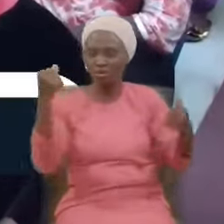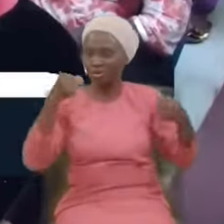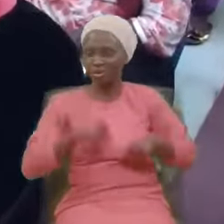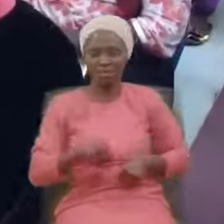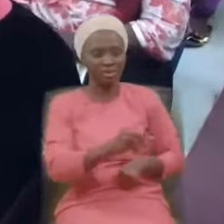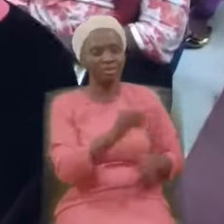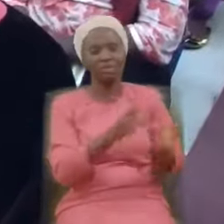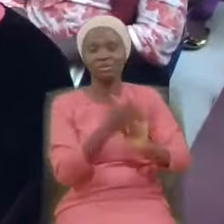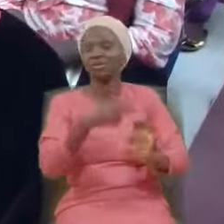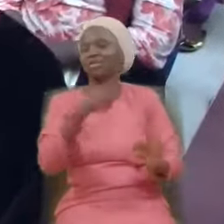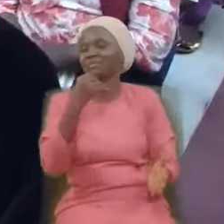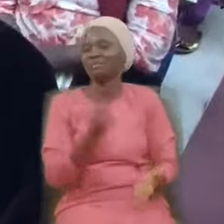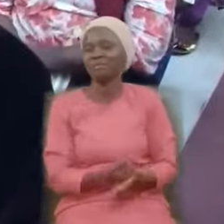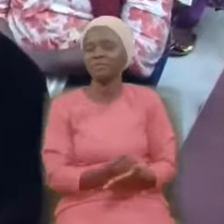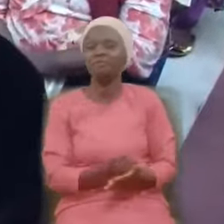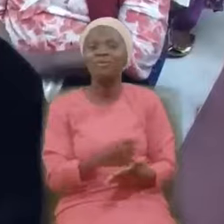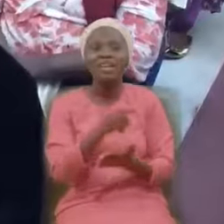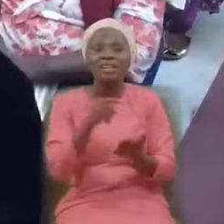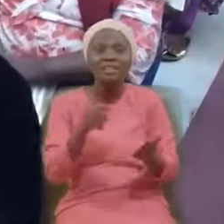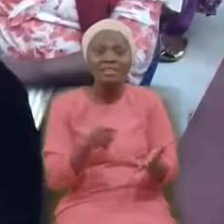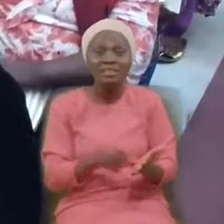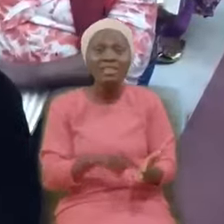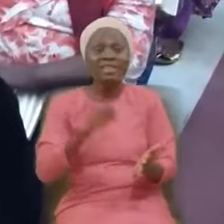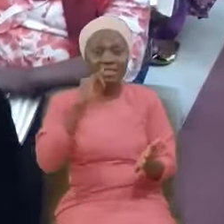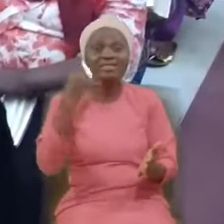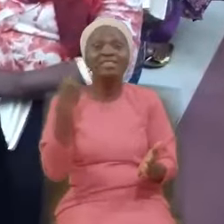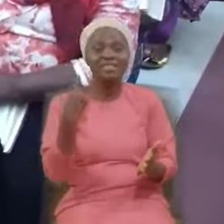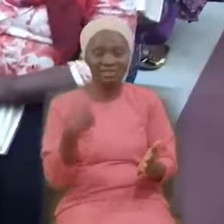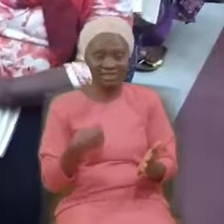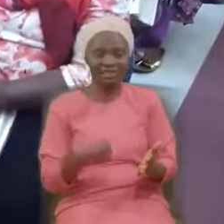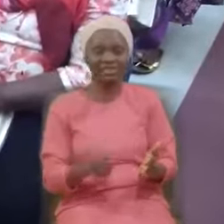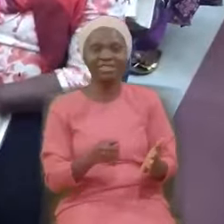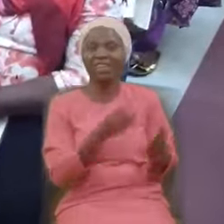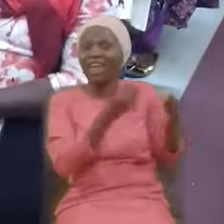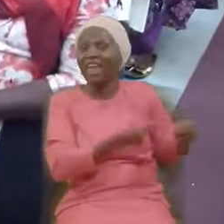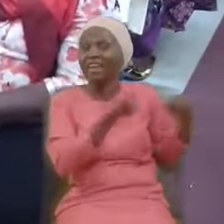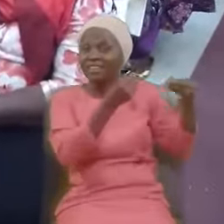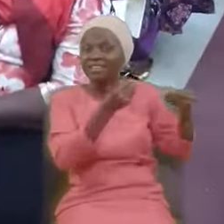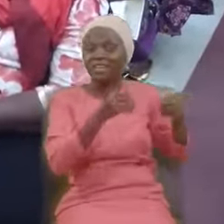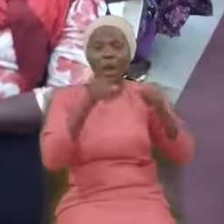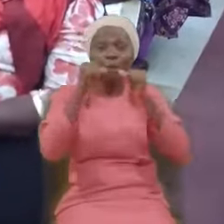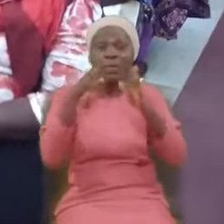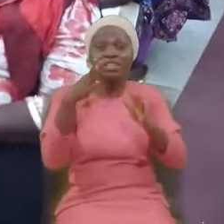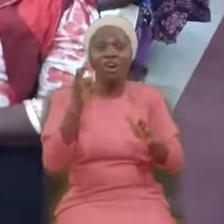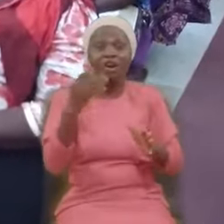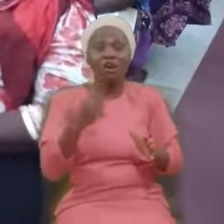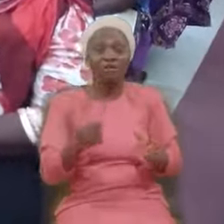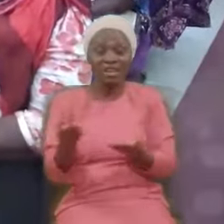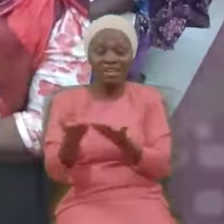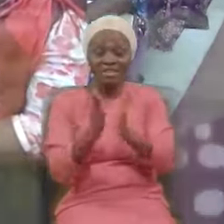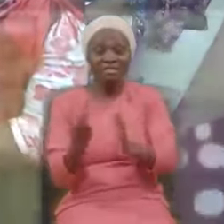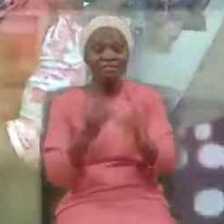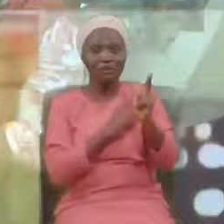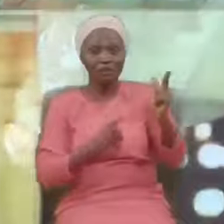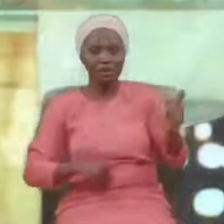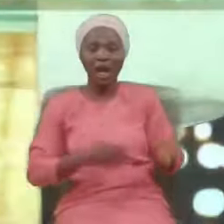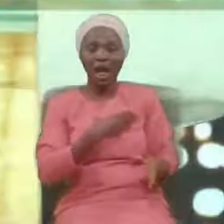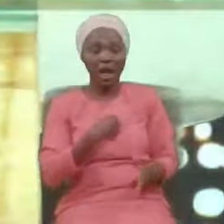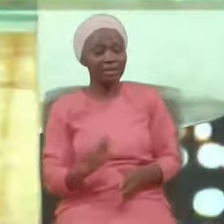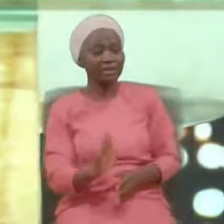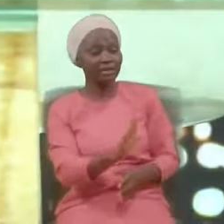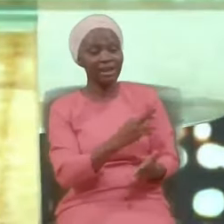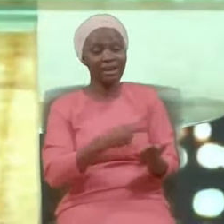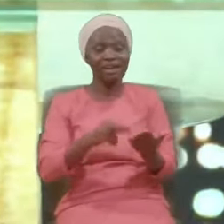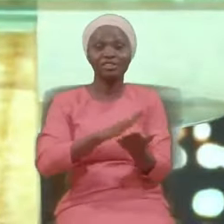This is the heritage of the servants of the Lord, and their